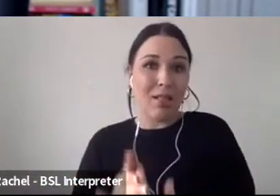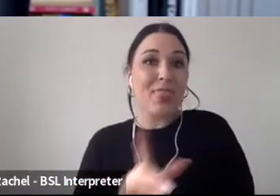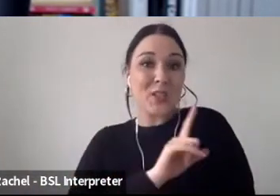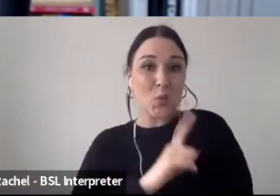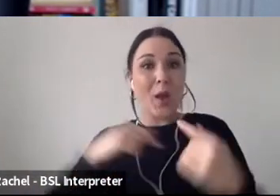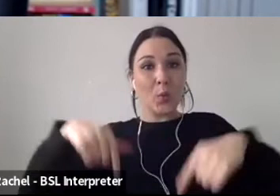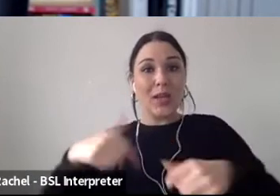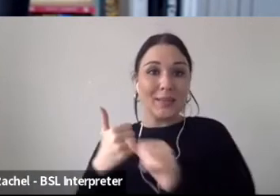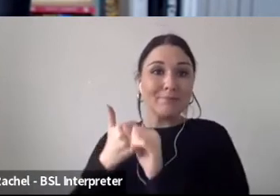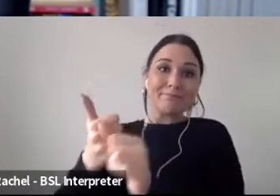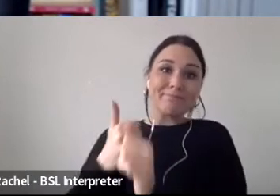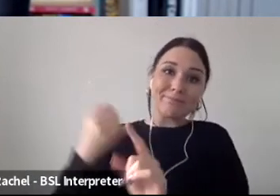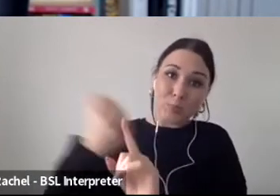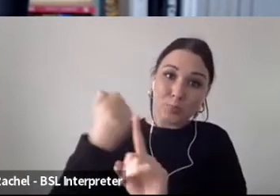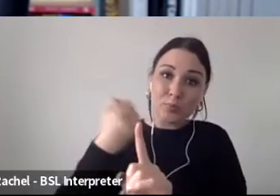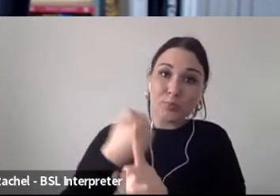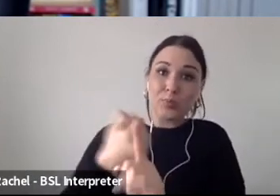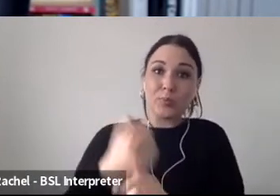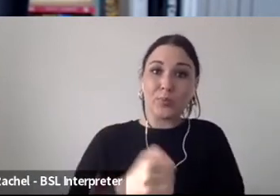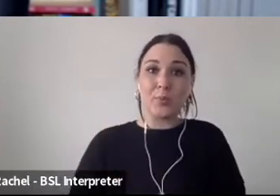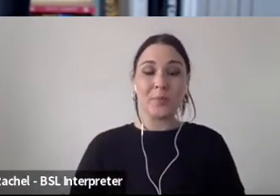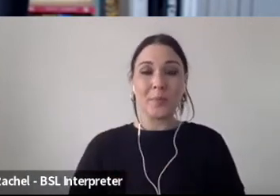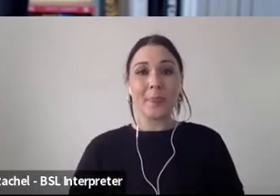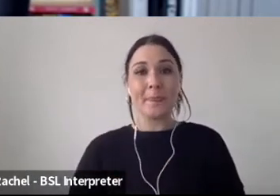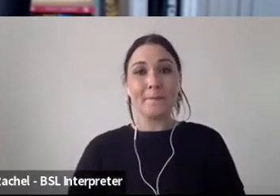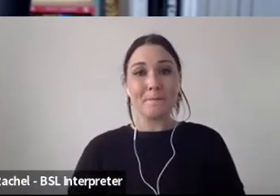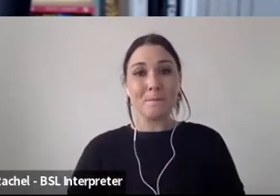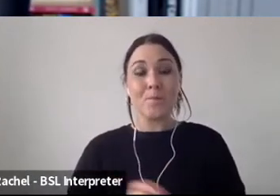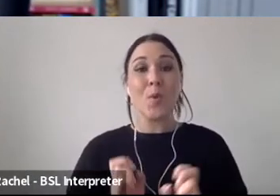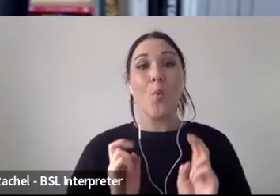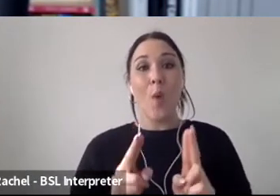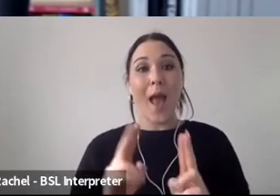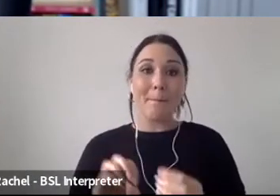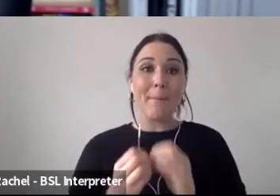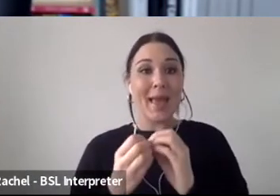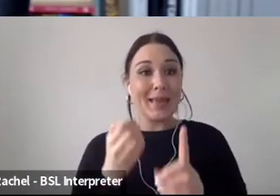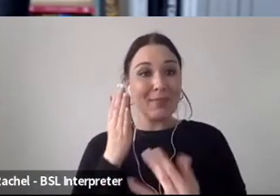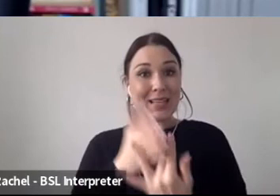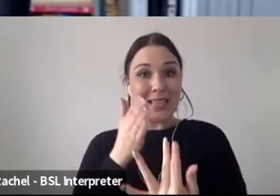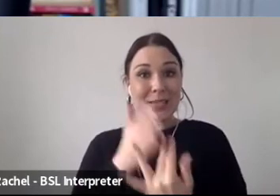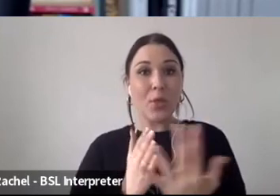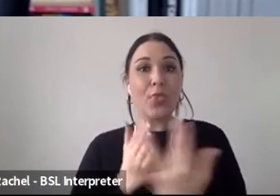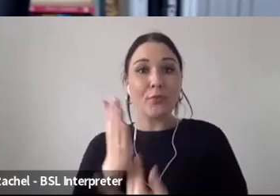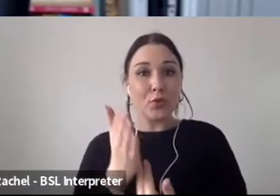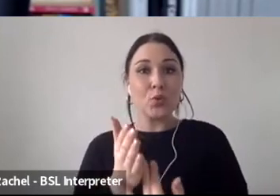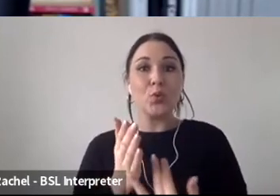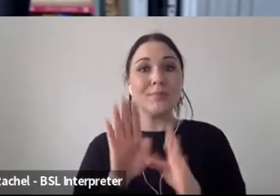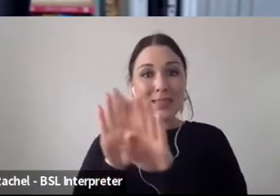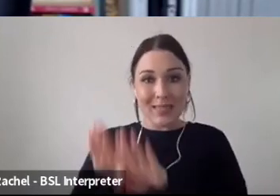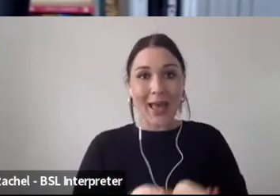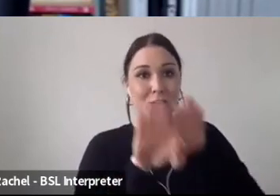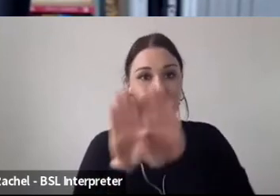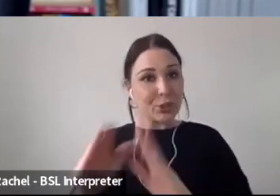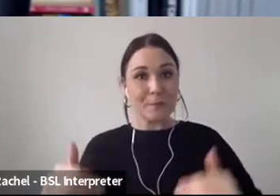really bad health because the system's bad, the system is inaccessible. And the way to make it accessible is through the Accessible Information Standard. So it's a